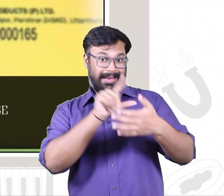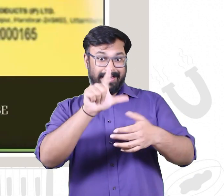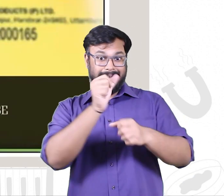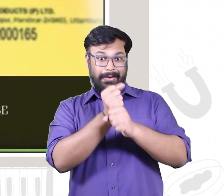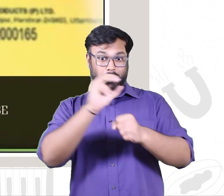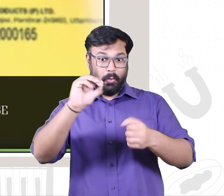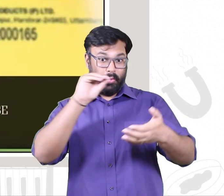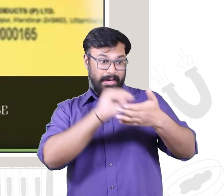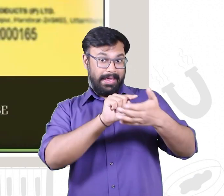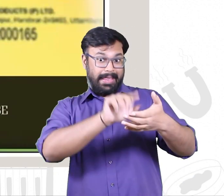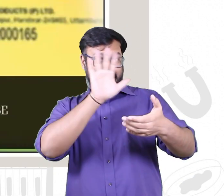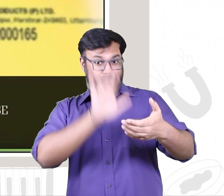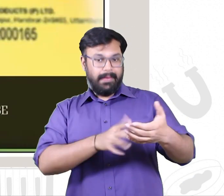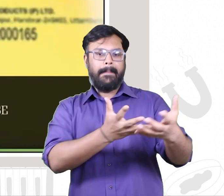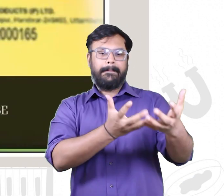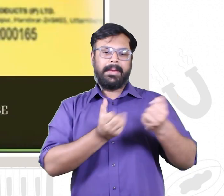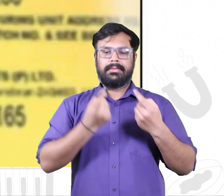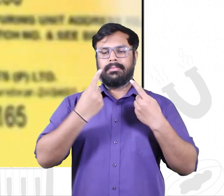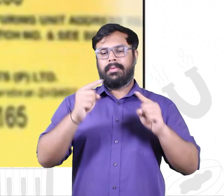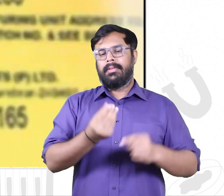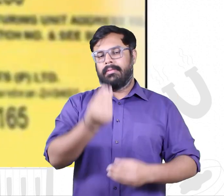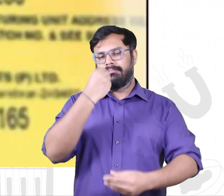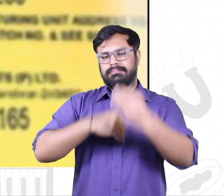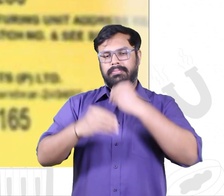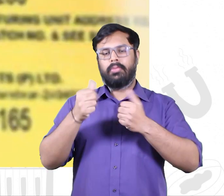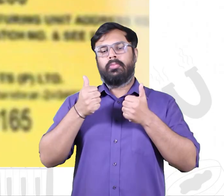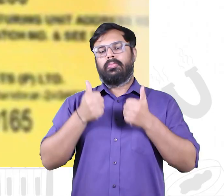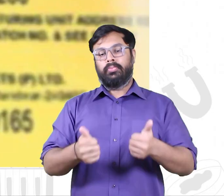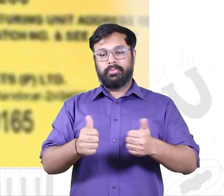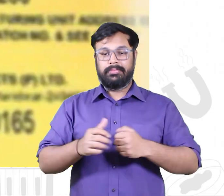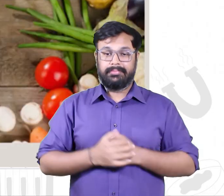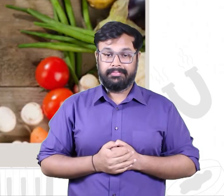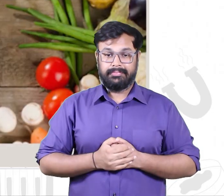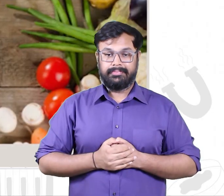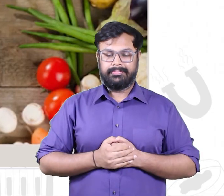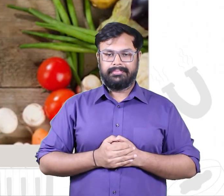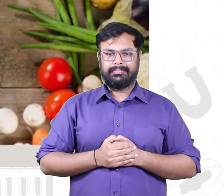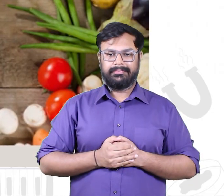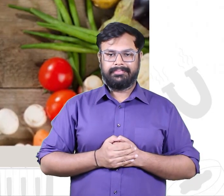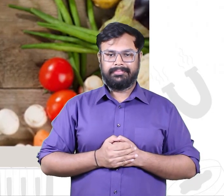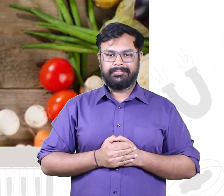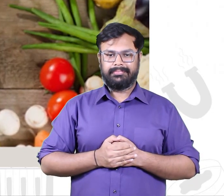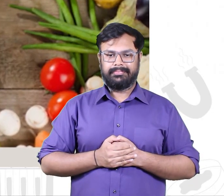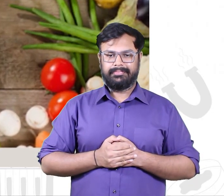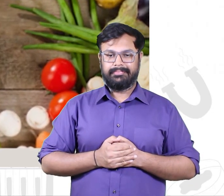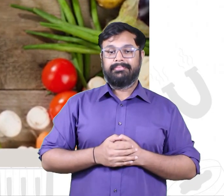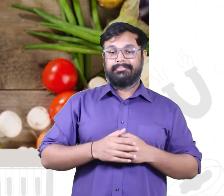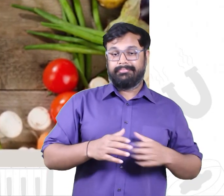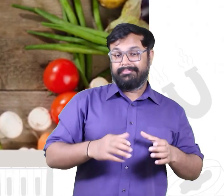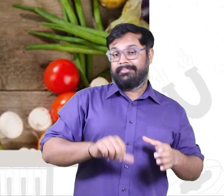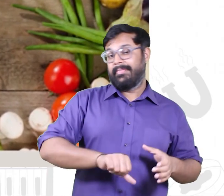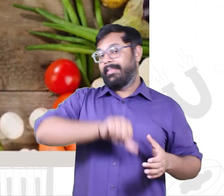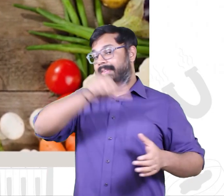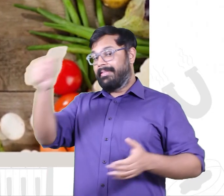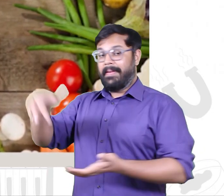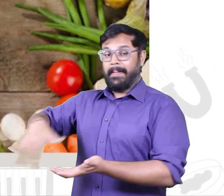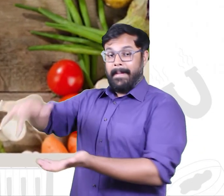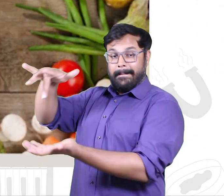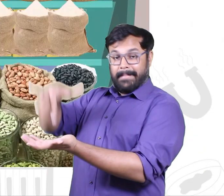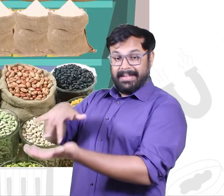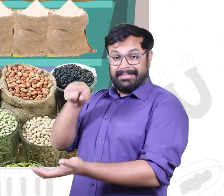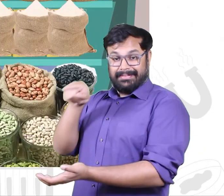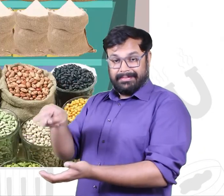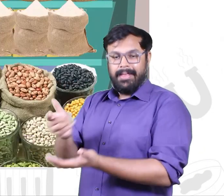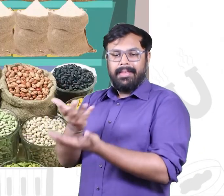for FSSAI logo on the pack. It tells us that the food product is fit for